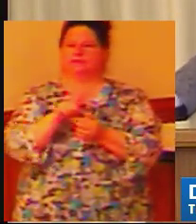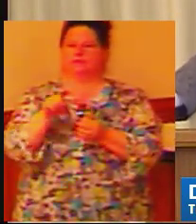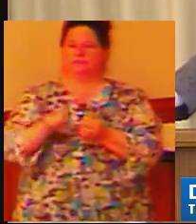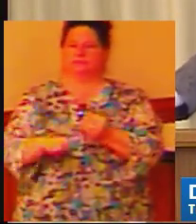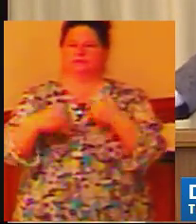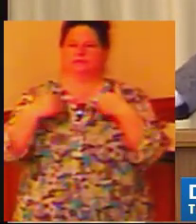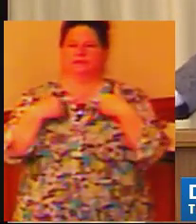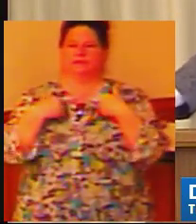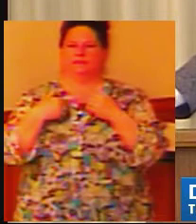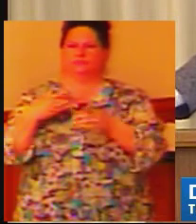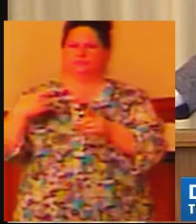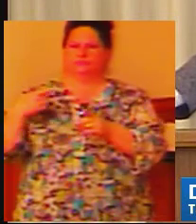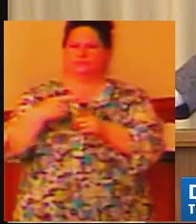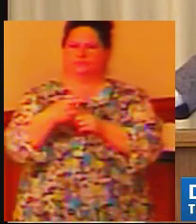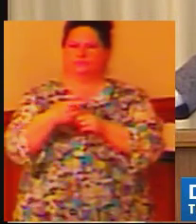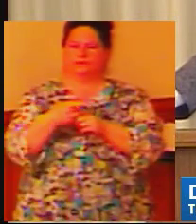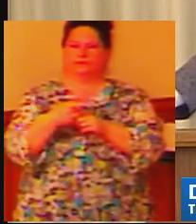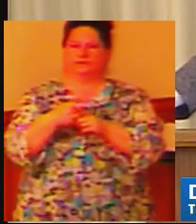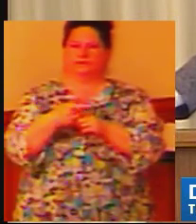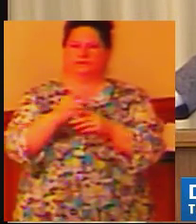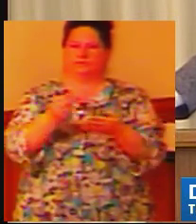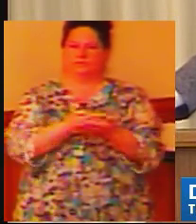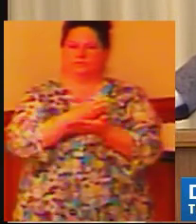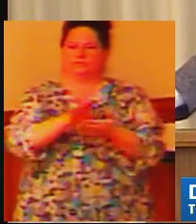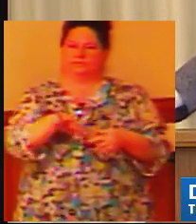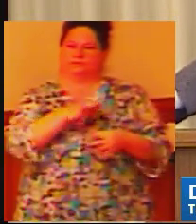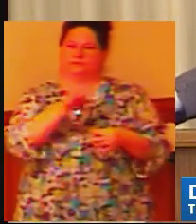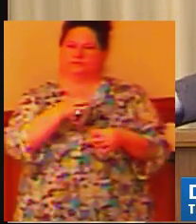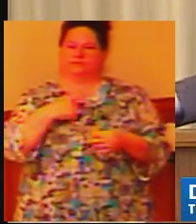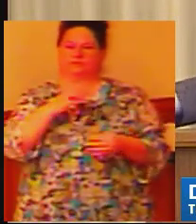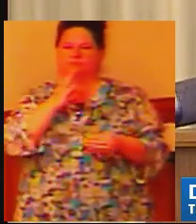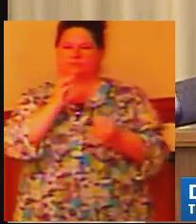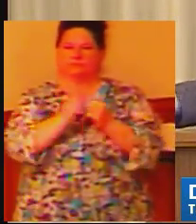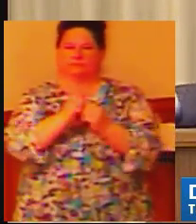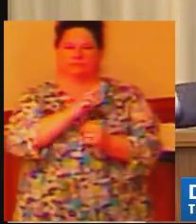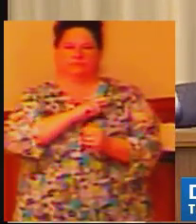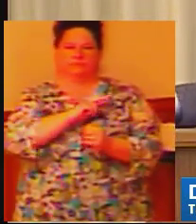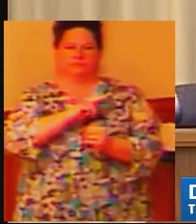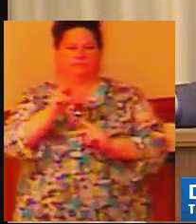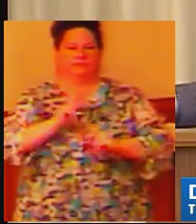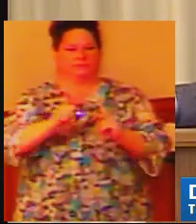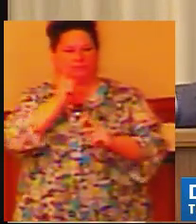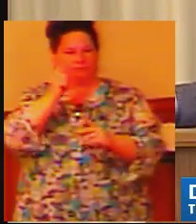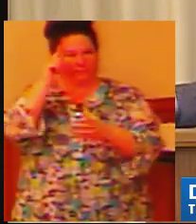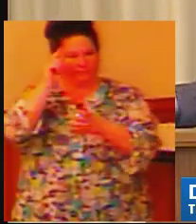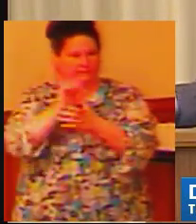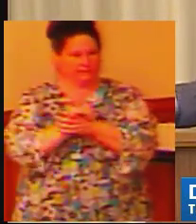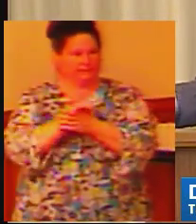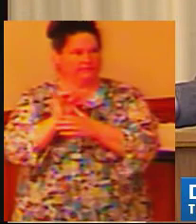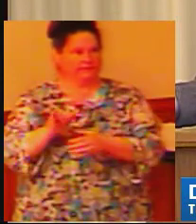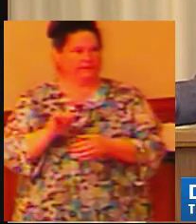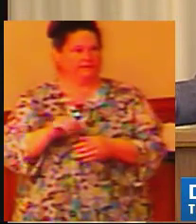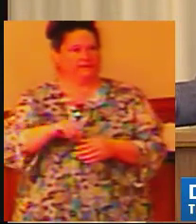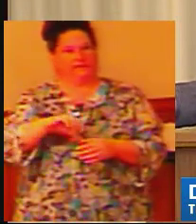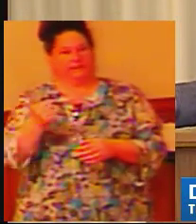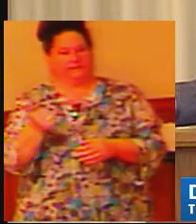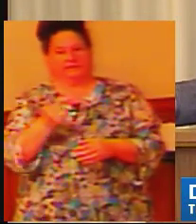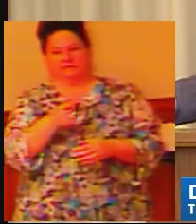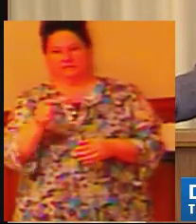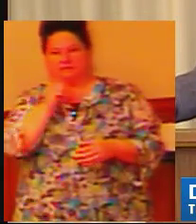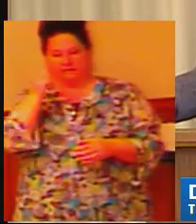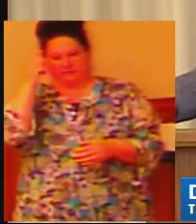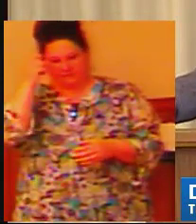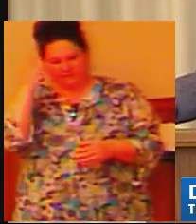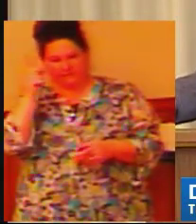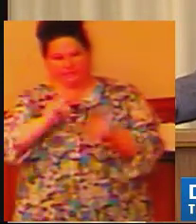direct operation of the Holy Spirit. I've talked to religious people who believe that, and otherwise you just won't understand it. People